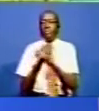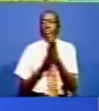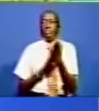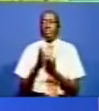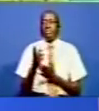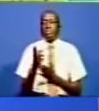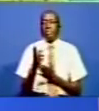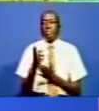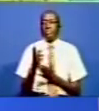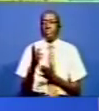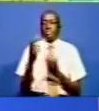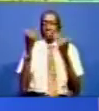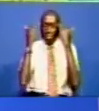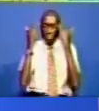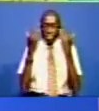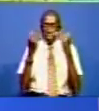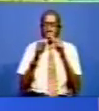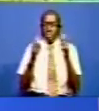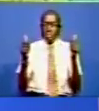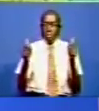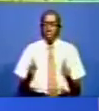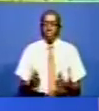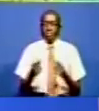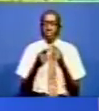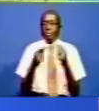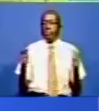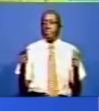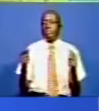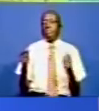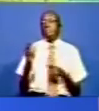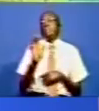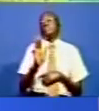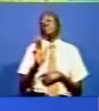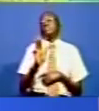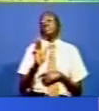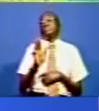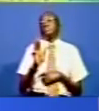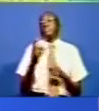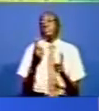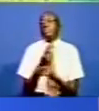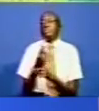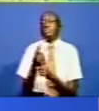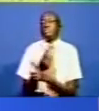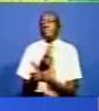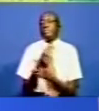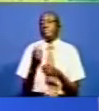of our judicial system and to oppose its capture by nefarious